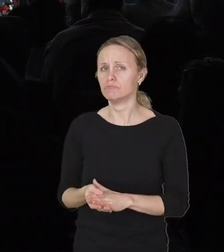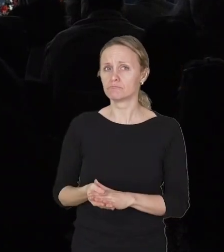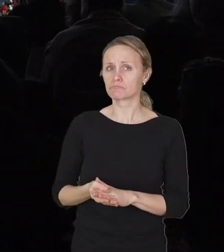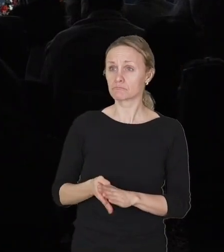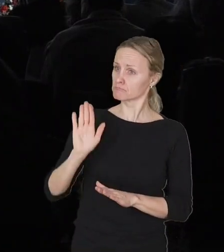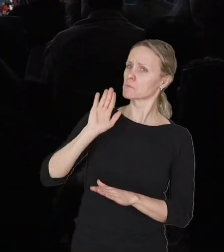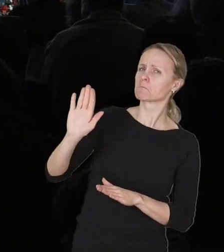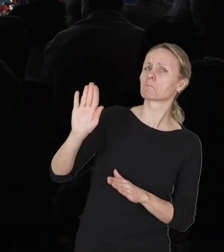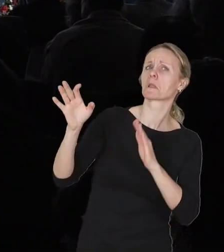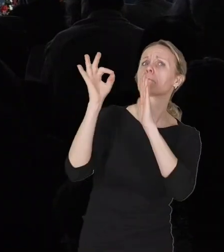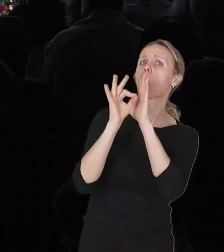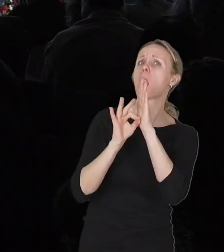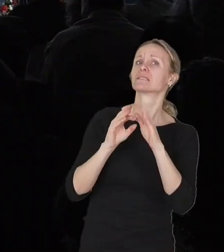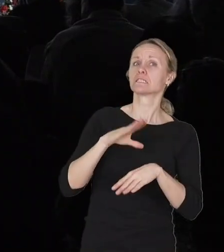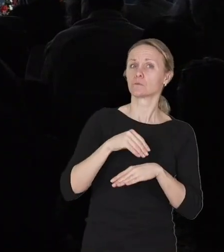challenges?